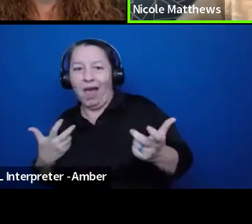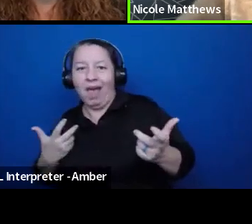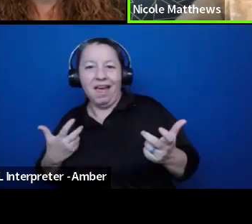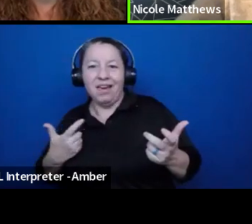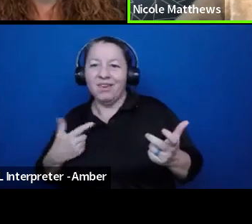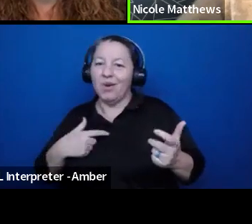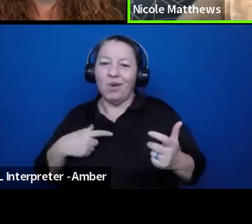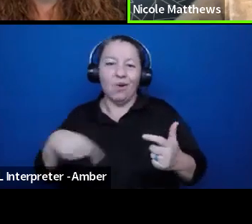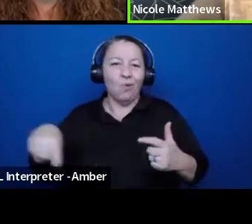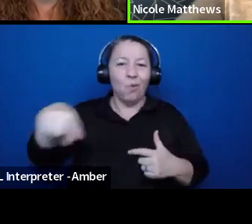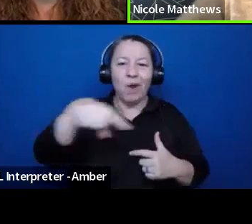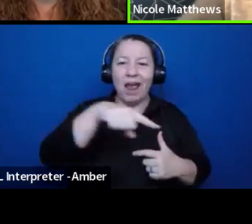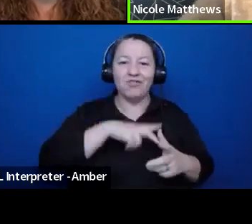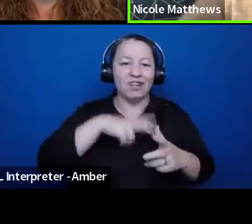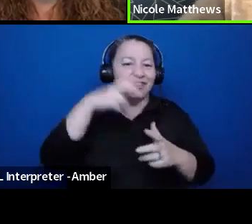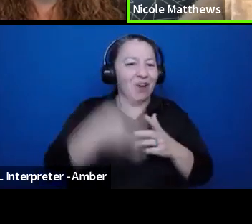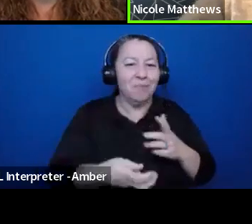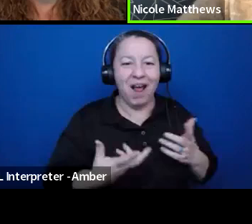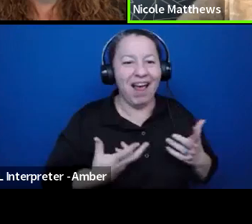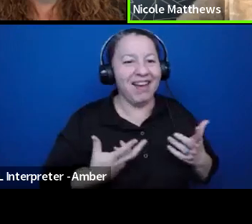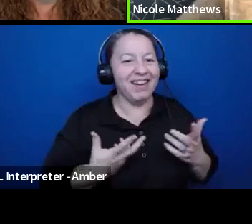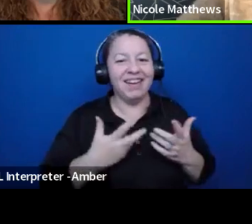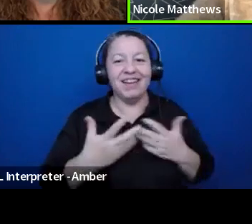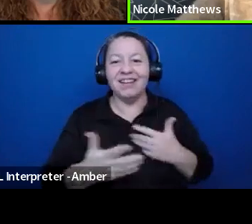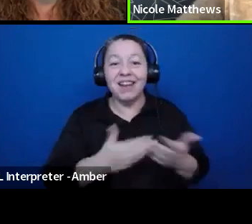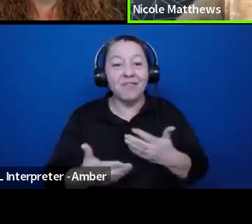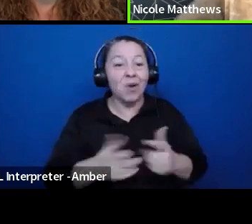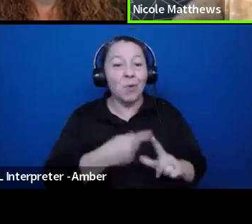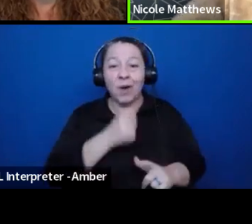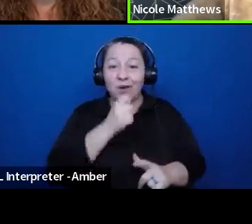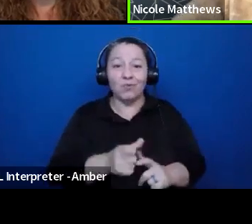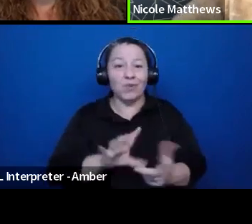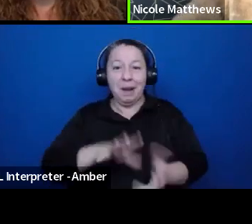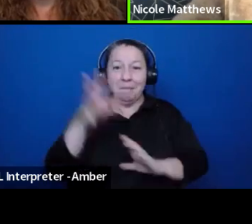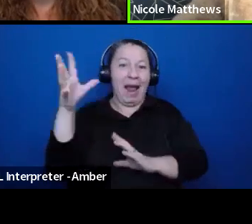was messy and we didn't have all the answers, which we, of course, never do.